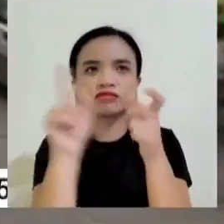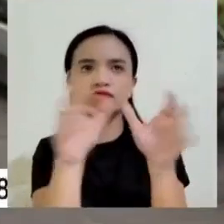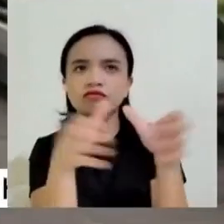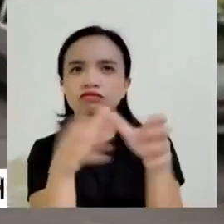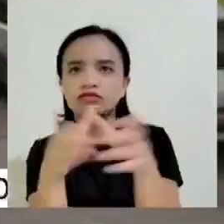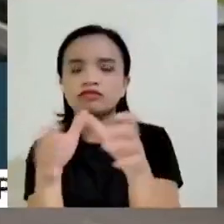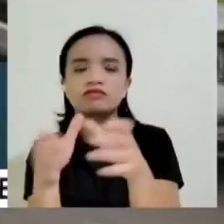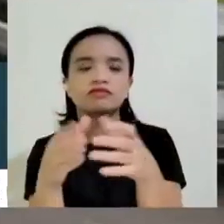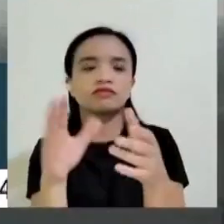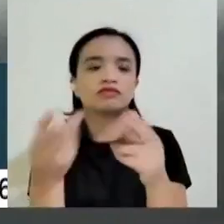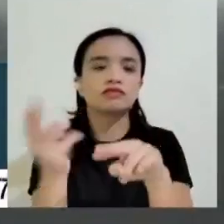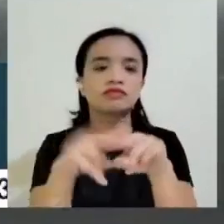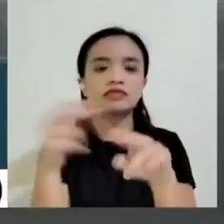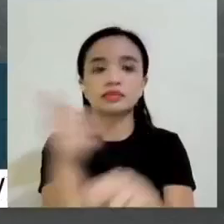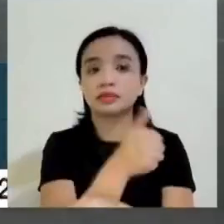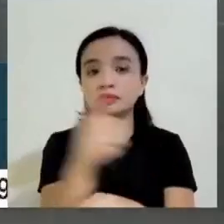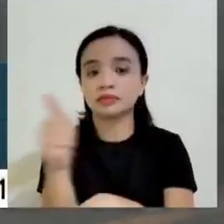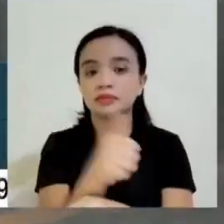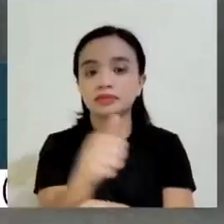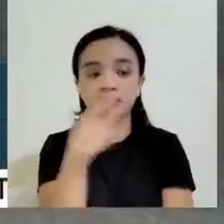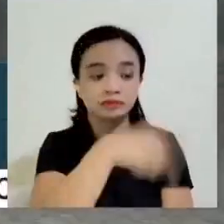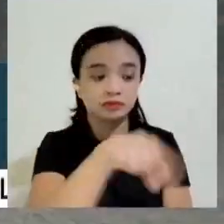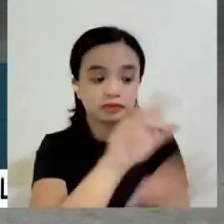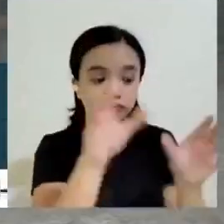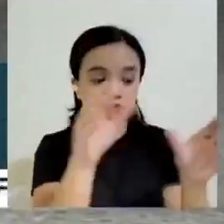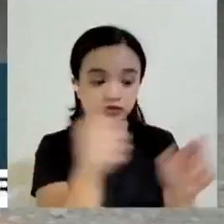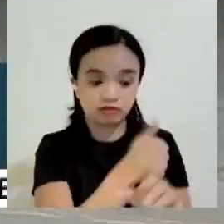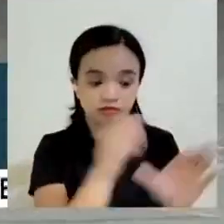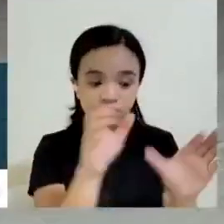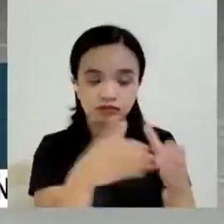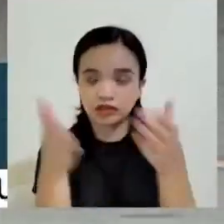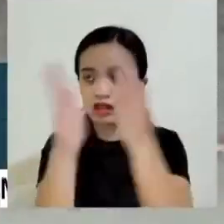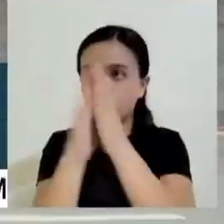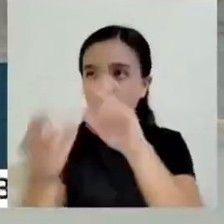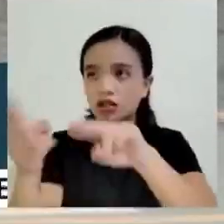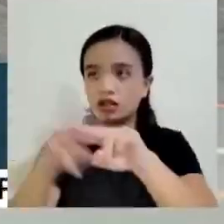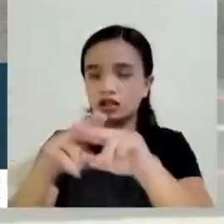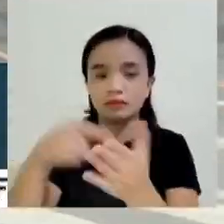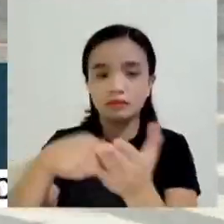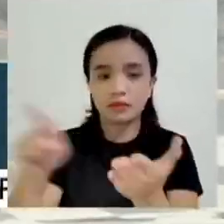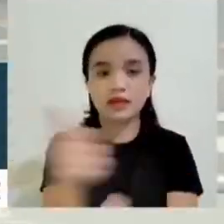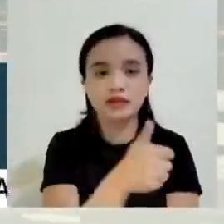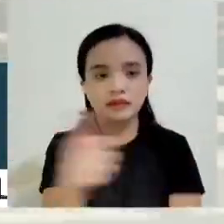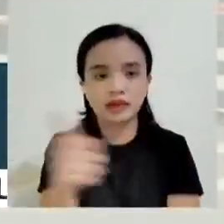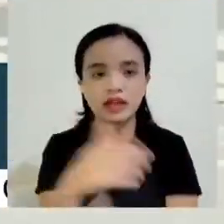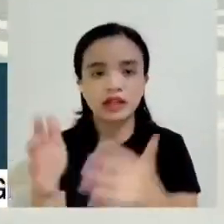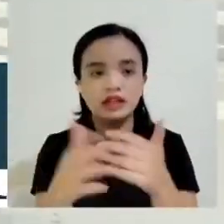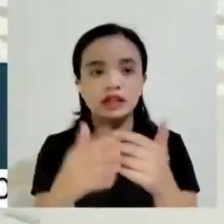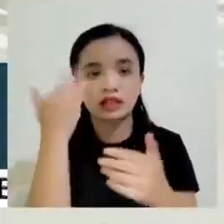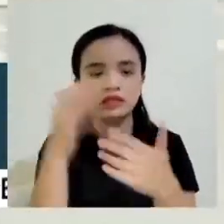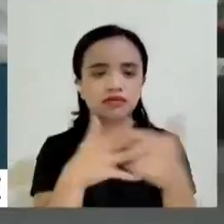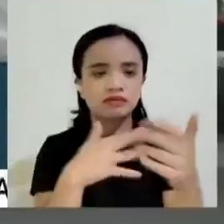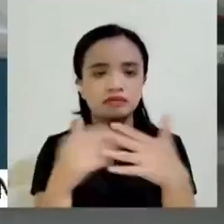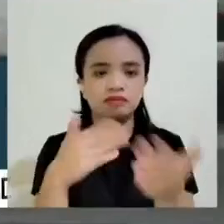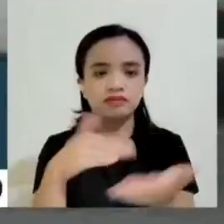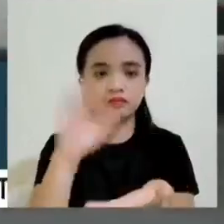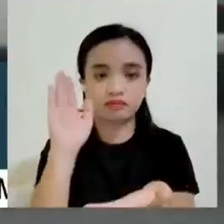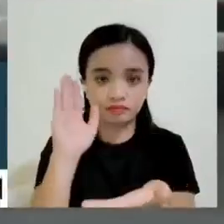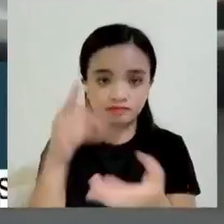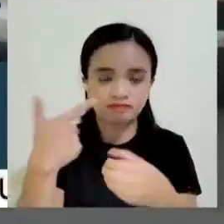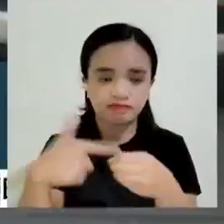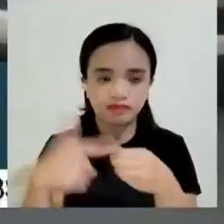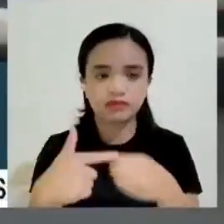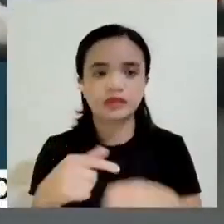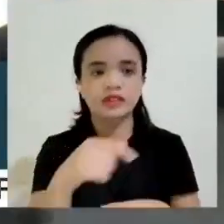an increase in the minimum fare amid the spike in local pump prices. The group Pasang Masda is seeking a 5 pesos basic fare